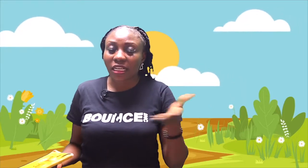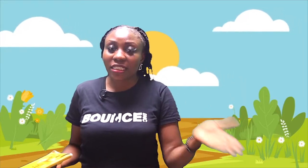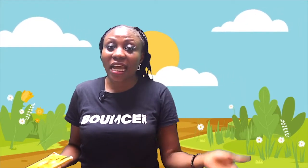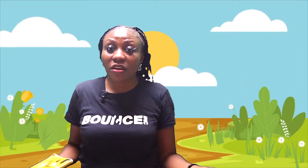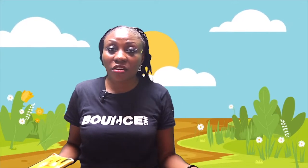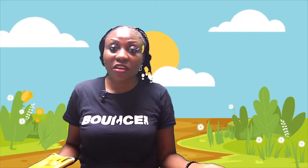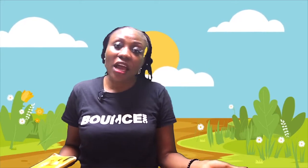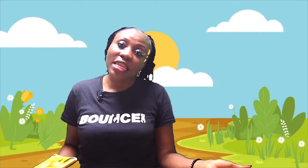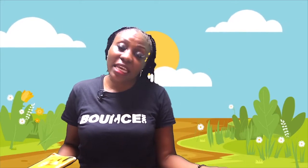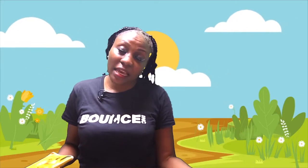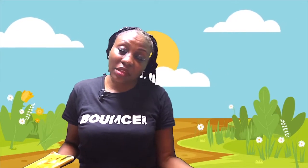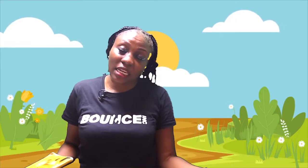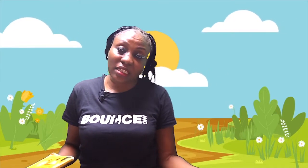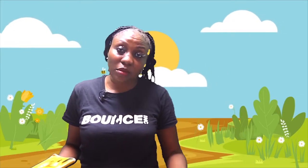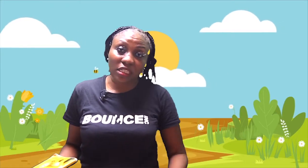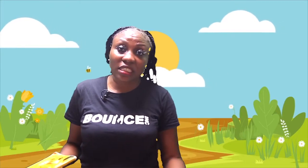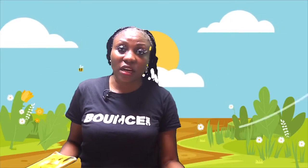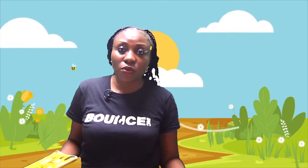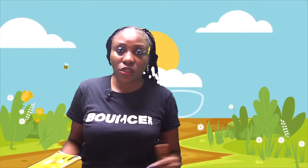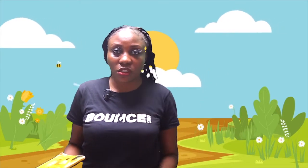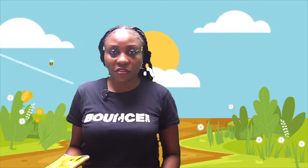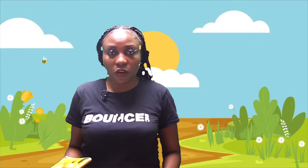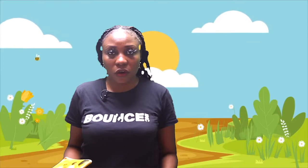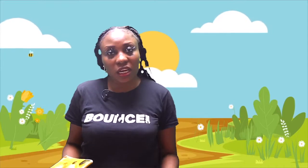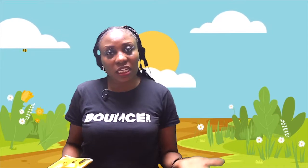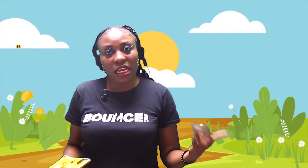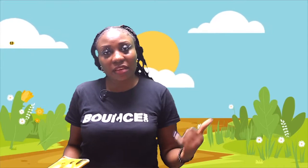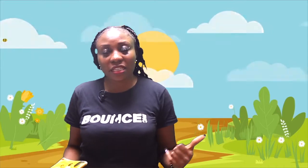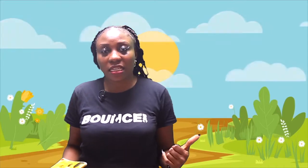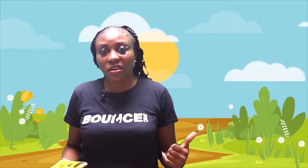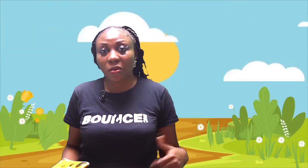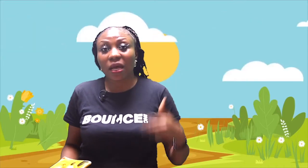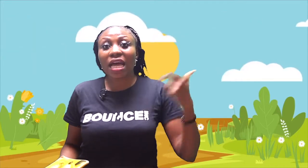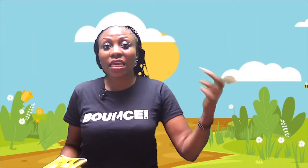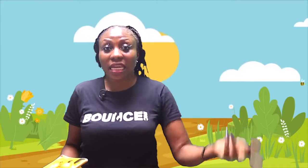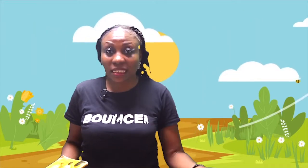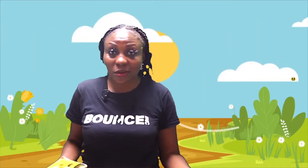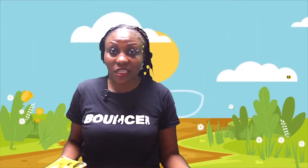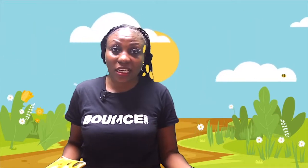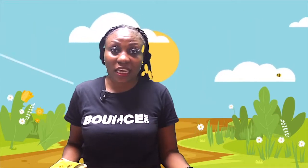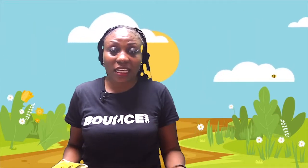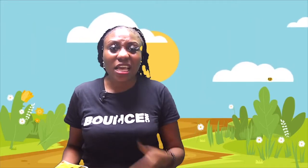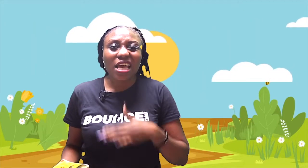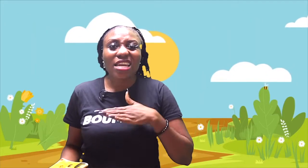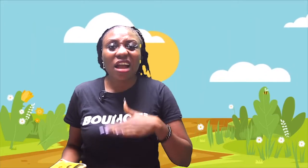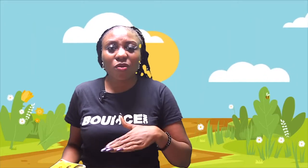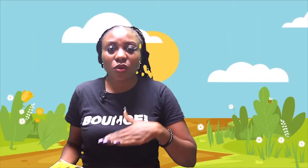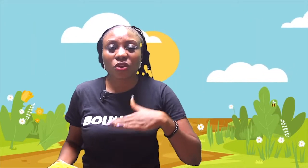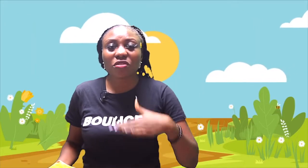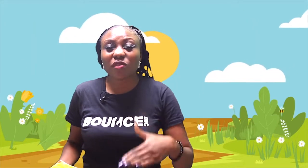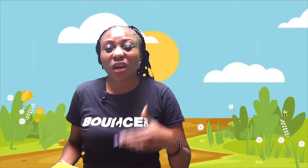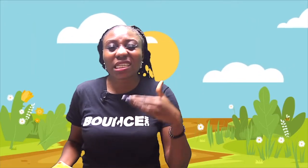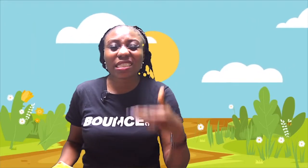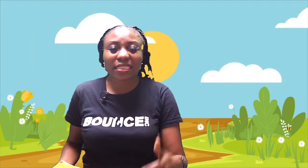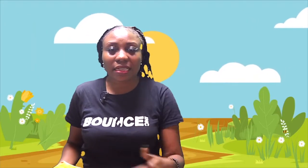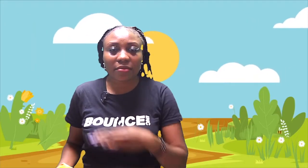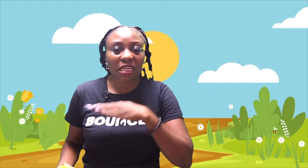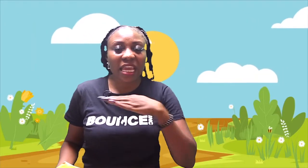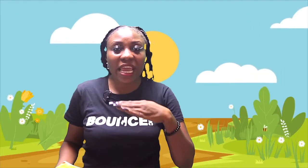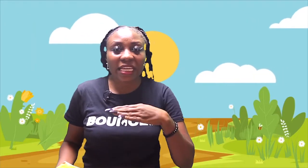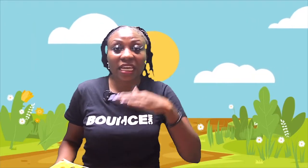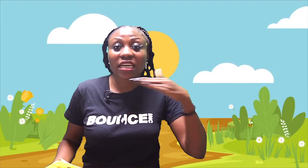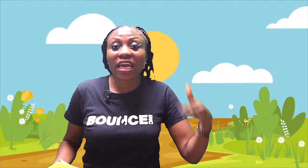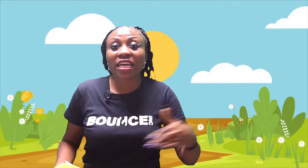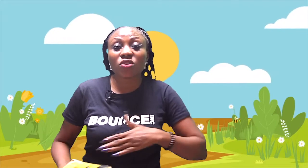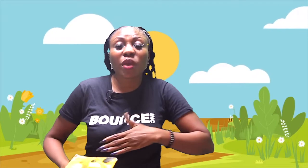remember, Dagon, they came the next morning, Dagon was on the floor. They lifted it up, and the next morning again, Dagon was on the floor, and this time